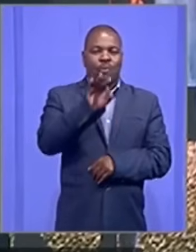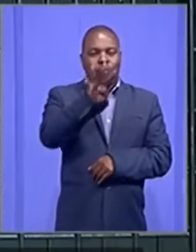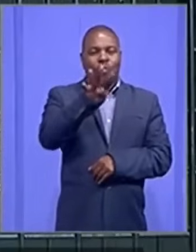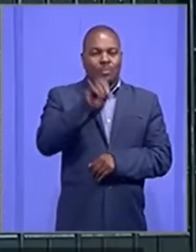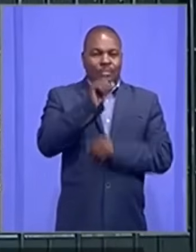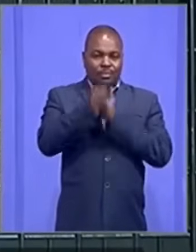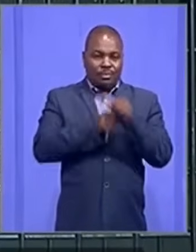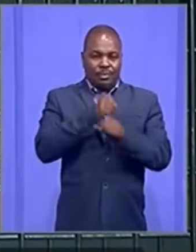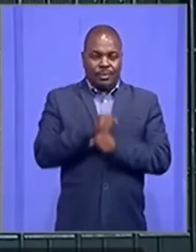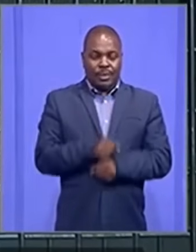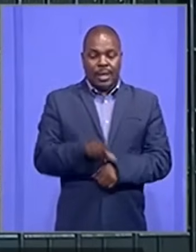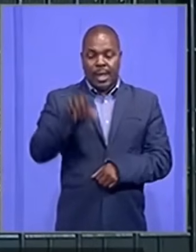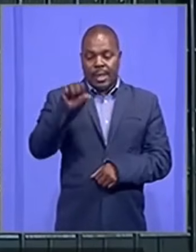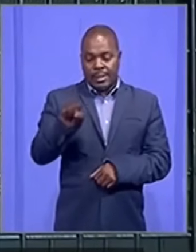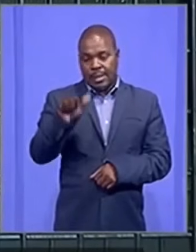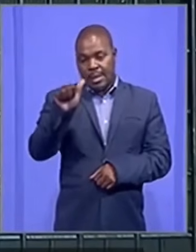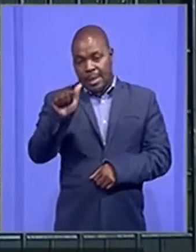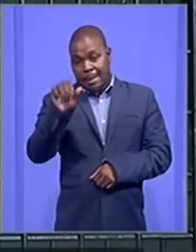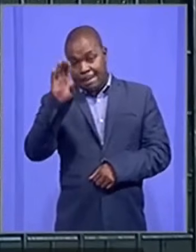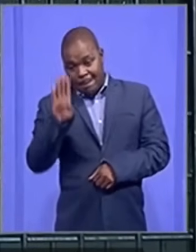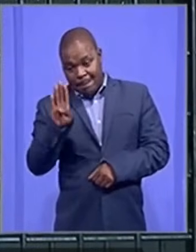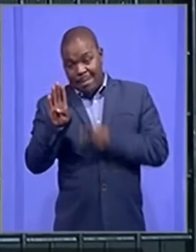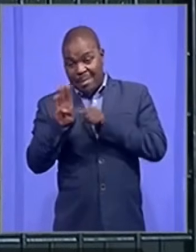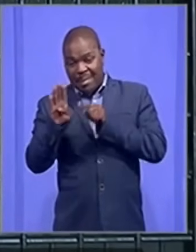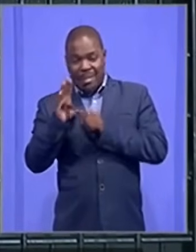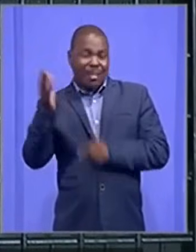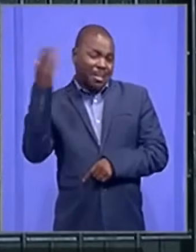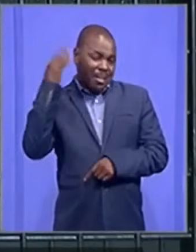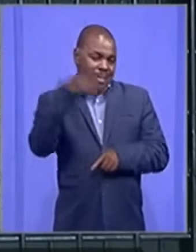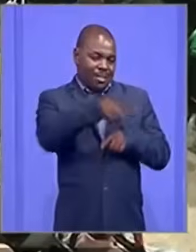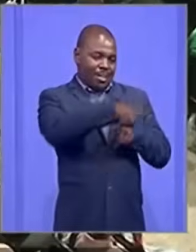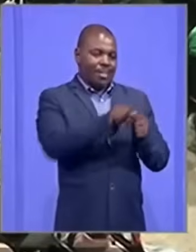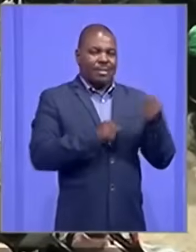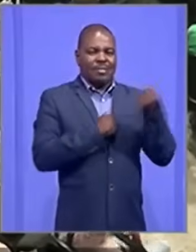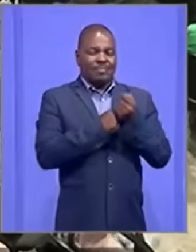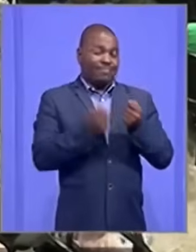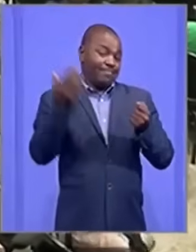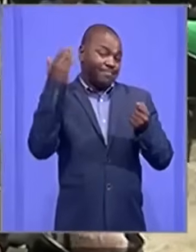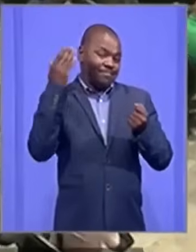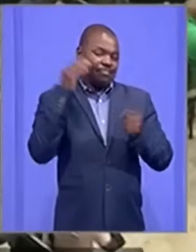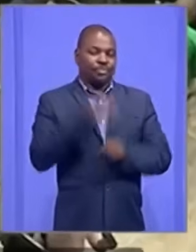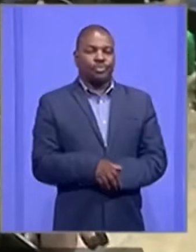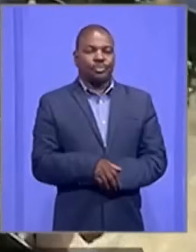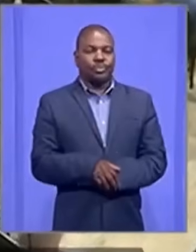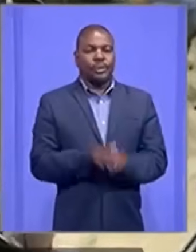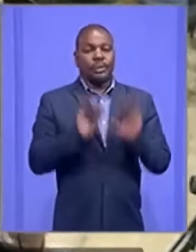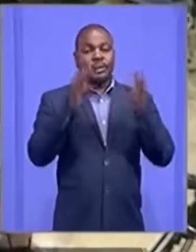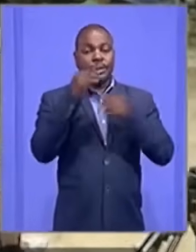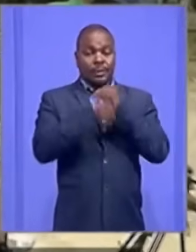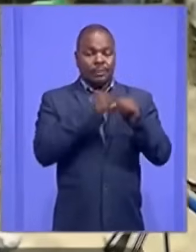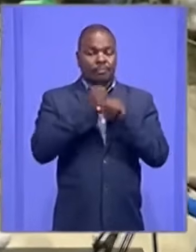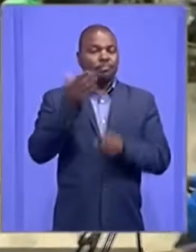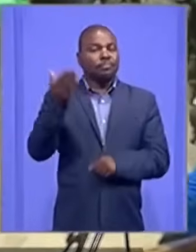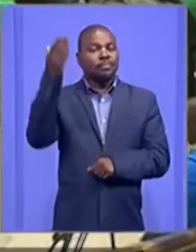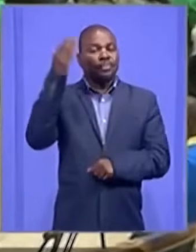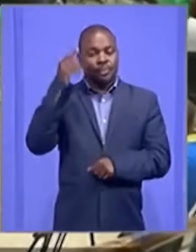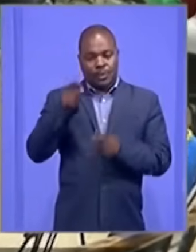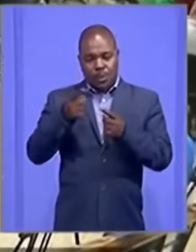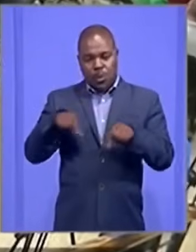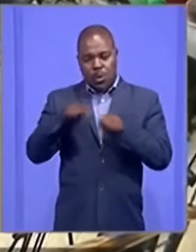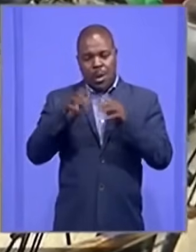mane. SAB e be e thekga leaki mo nakong ya go feta. Mo mengwageng e lesome ya go feta ba tlile